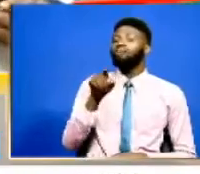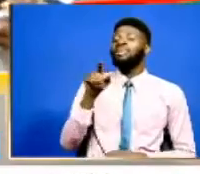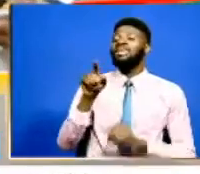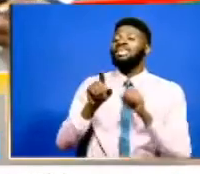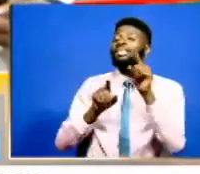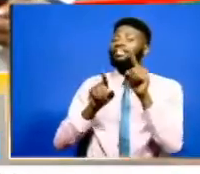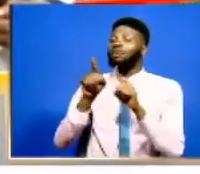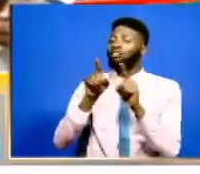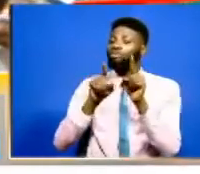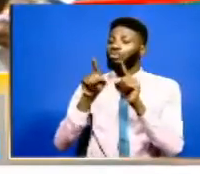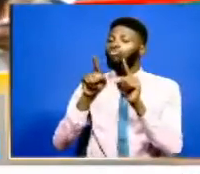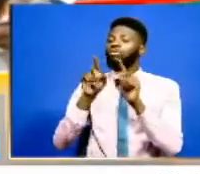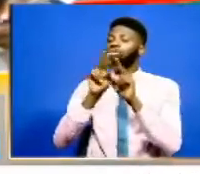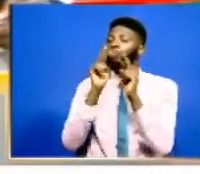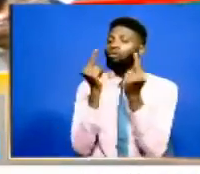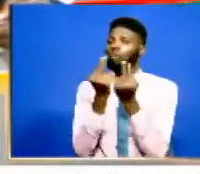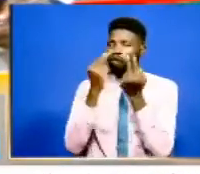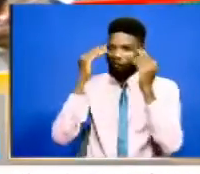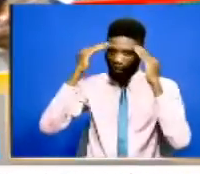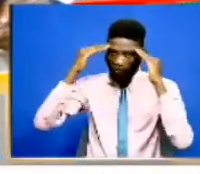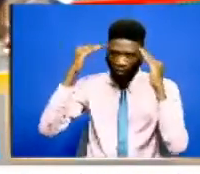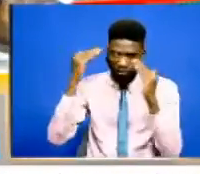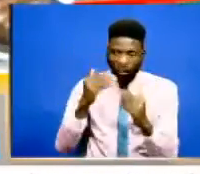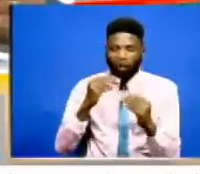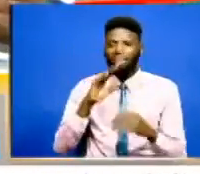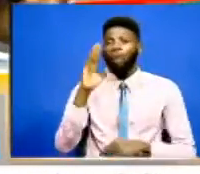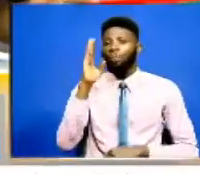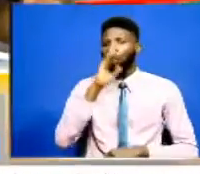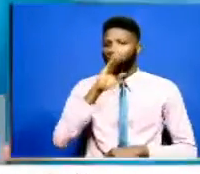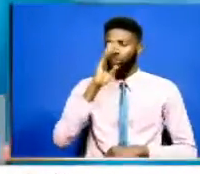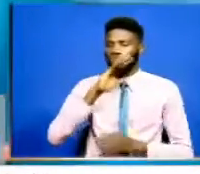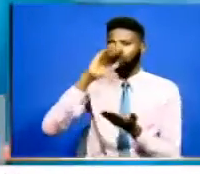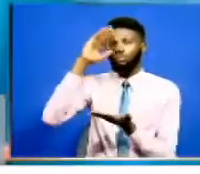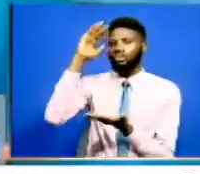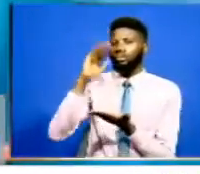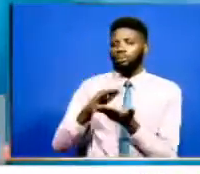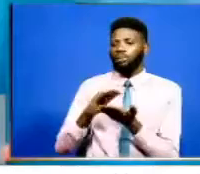at, you know, beating pollution through really,